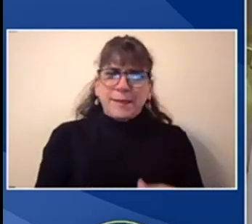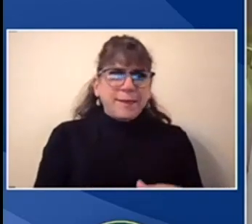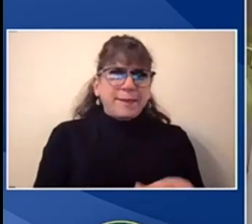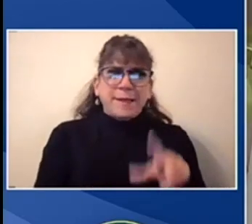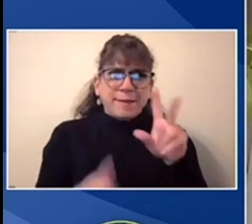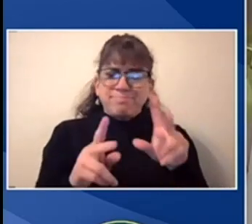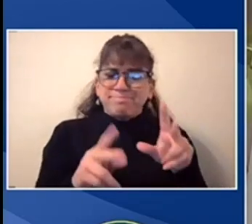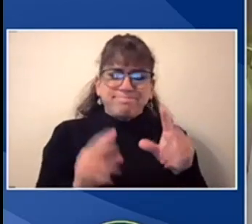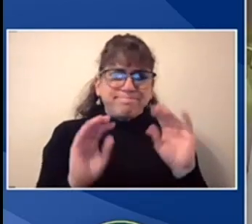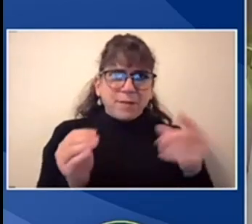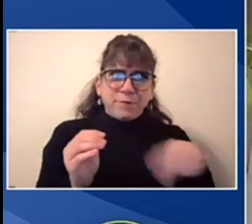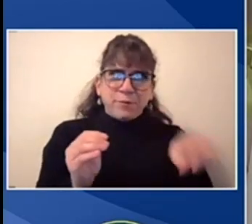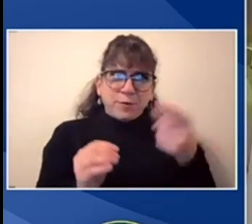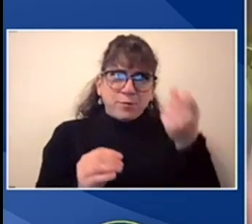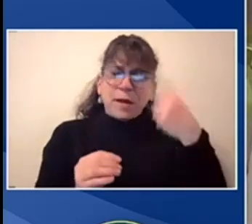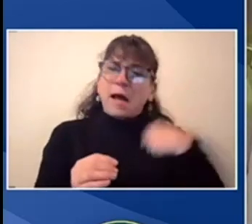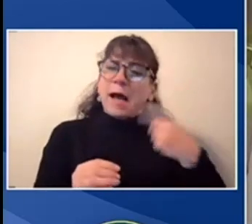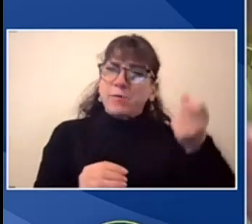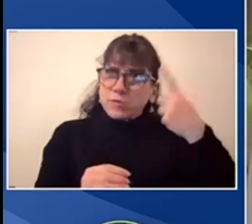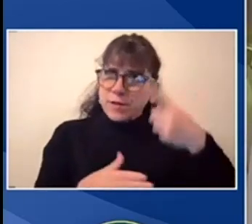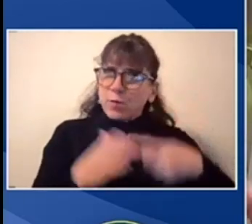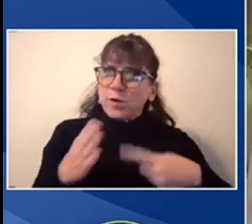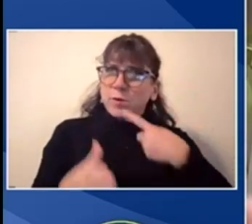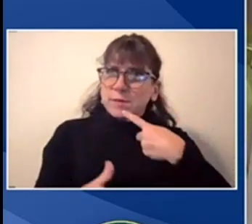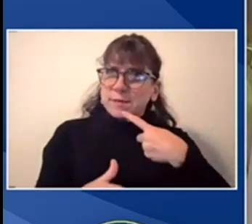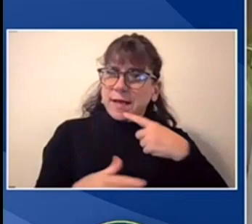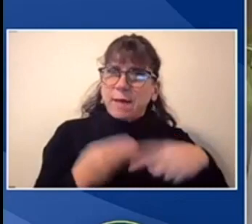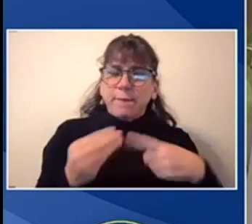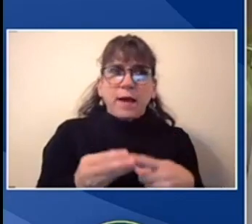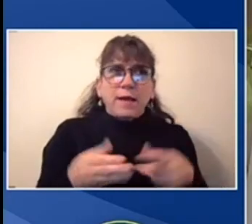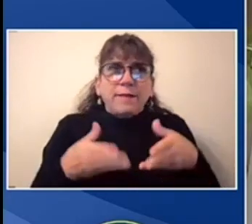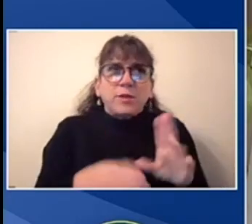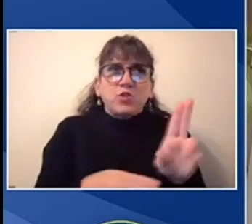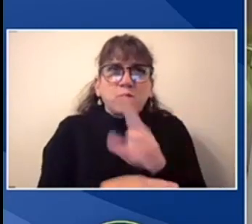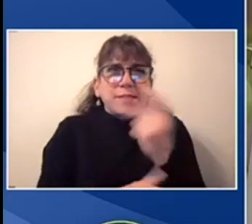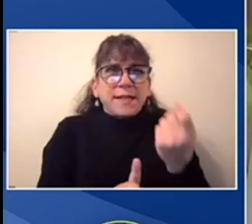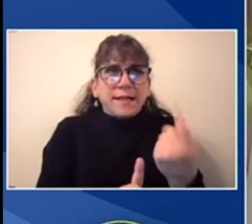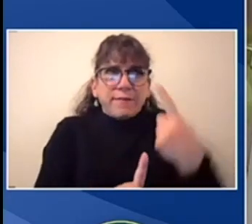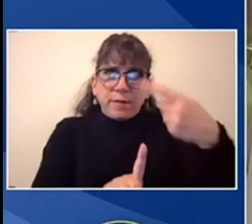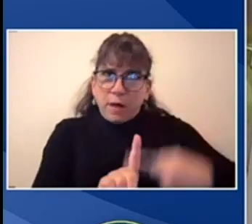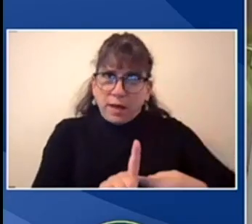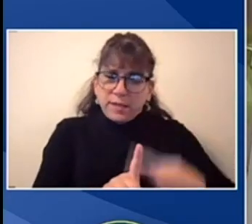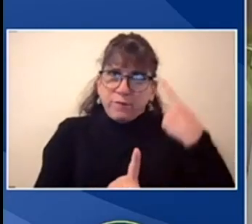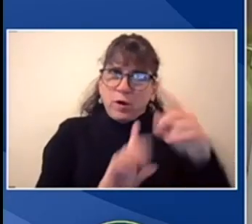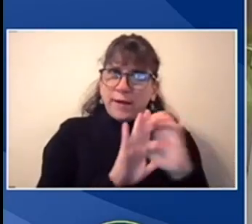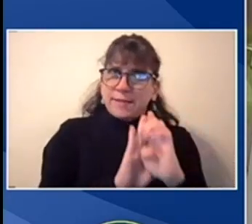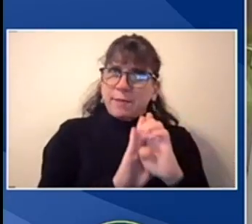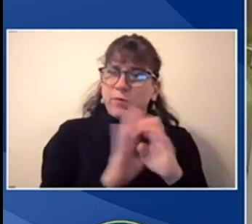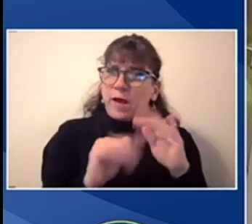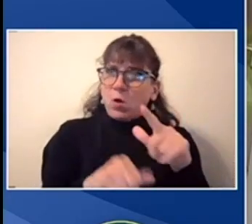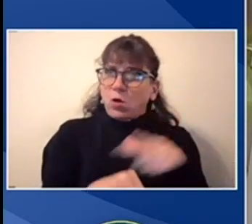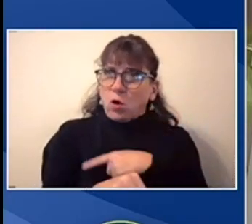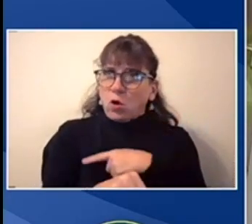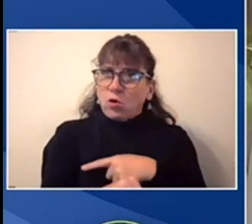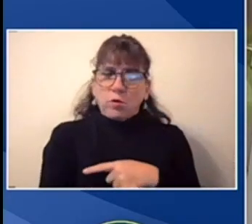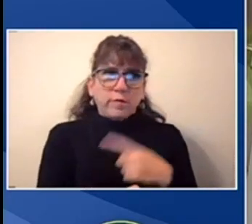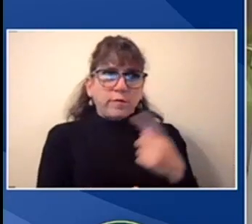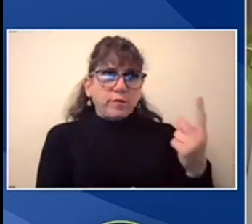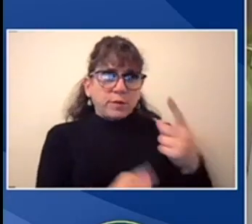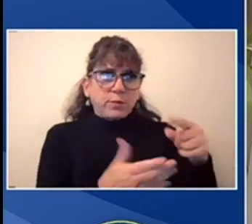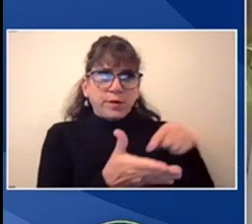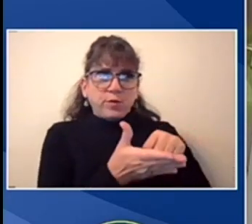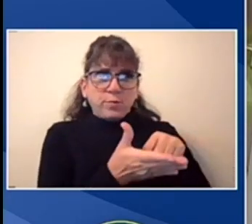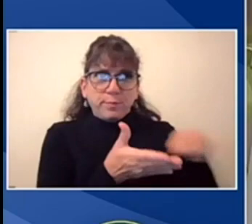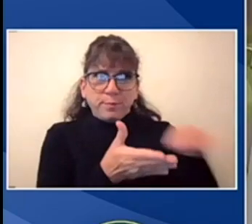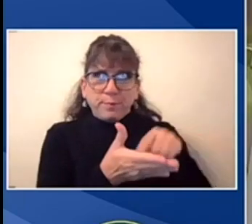Ben, I understand what you're saying about that. Let's just use 11 months for an example of how long it might take for a borrower to be in repayment.